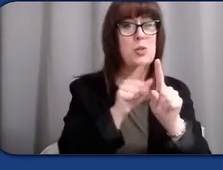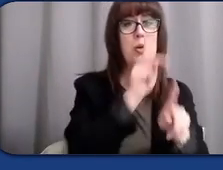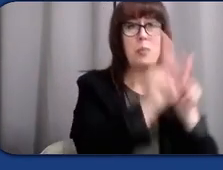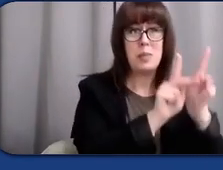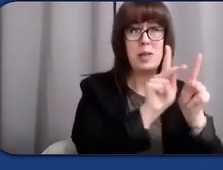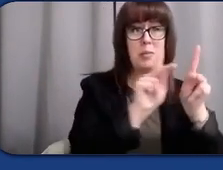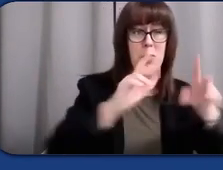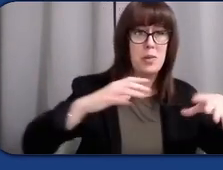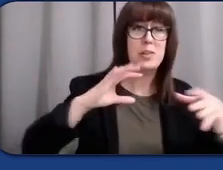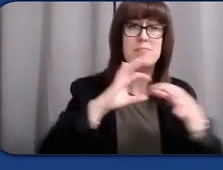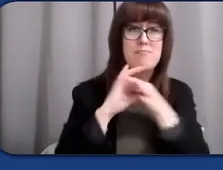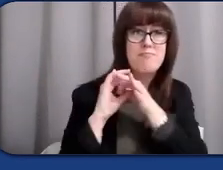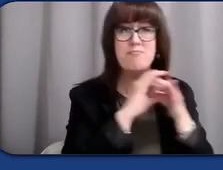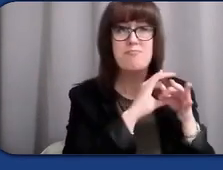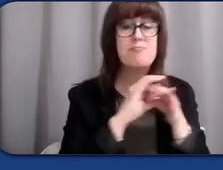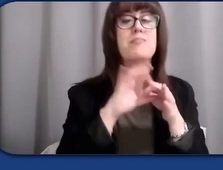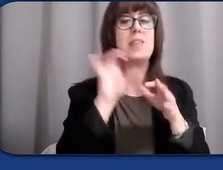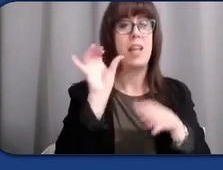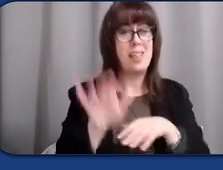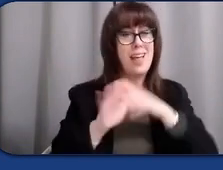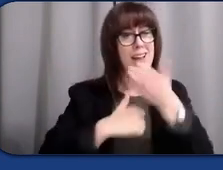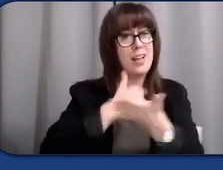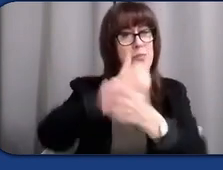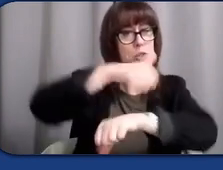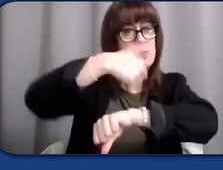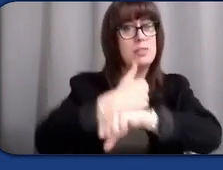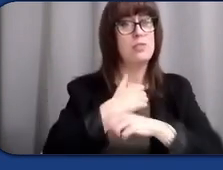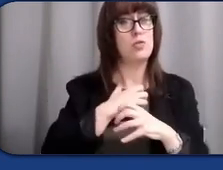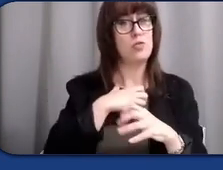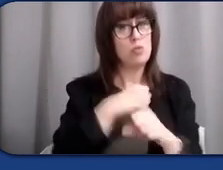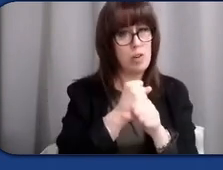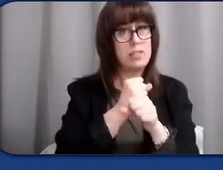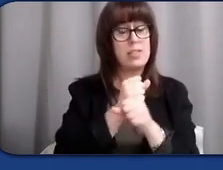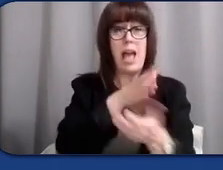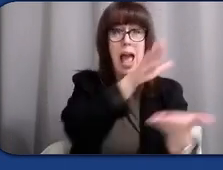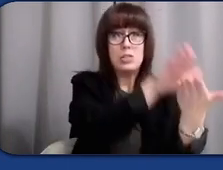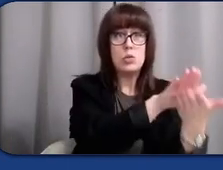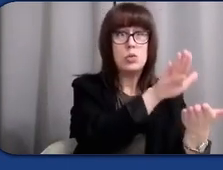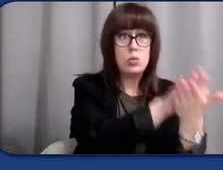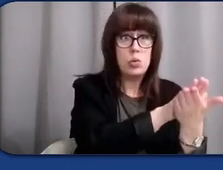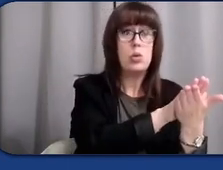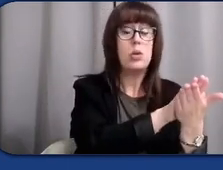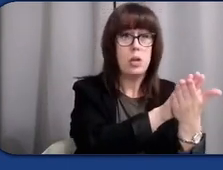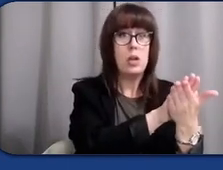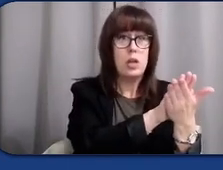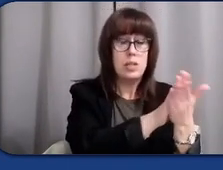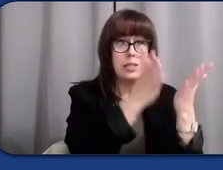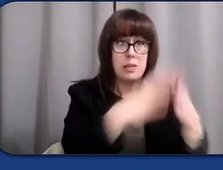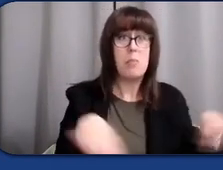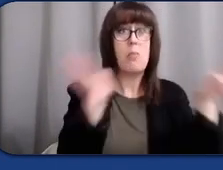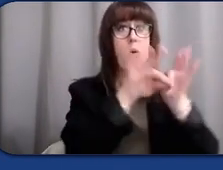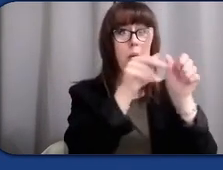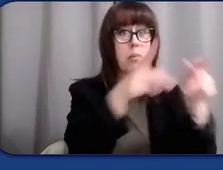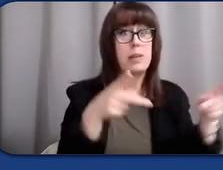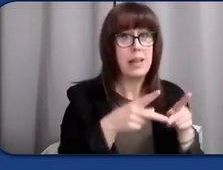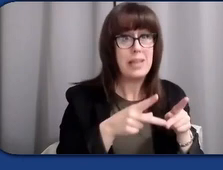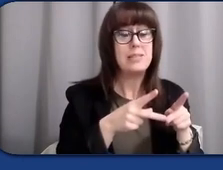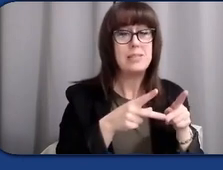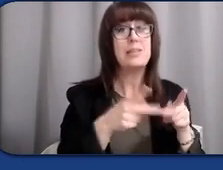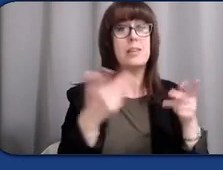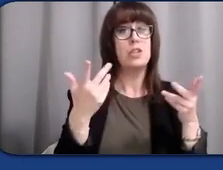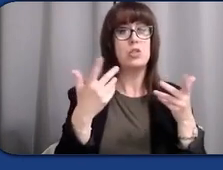for building trust. And school environments are one of the biggest platforms people use to build trust among themselves, because it brings people from